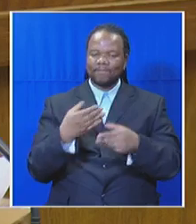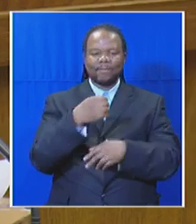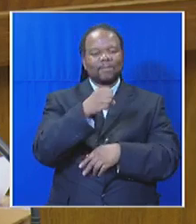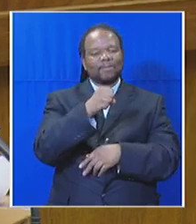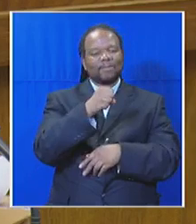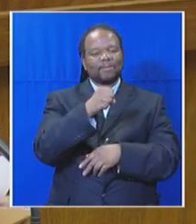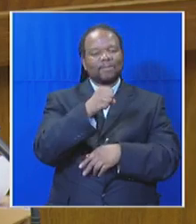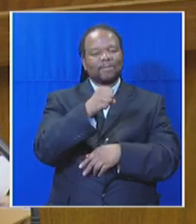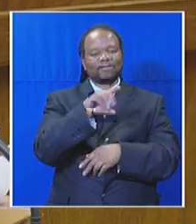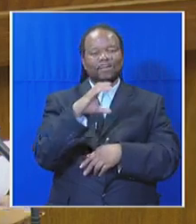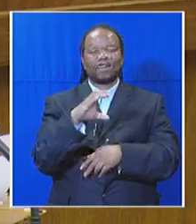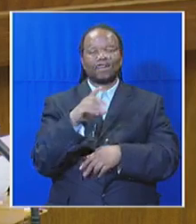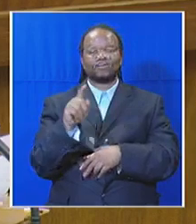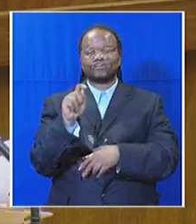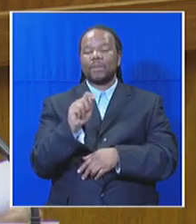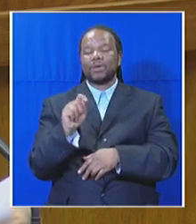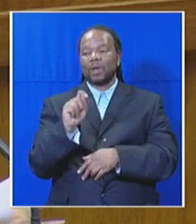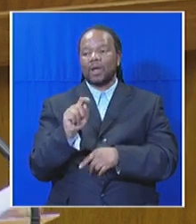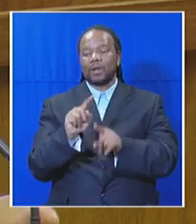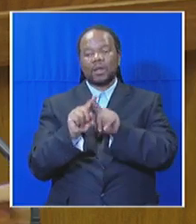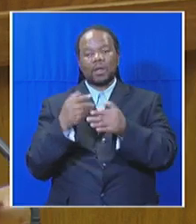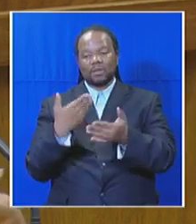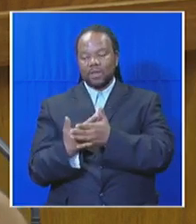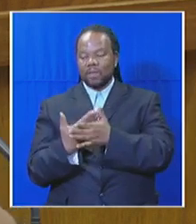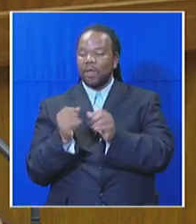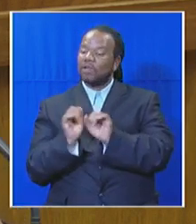the envisaged continental free trade area.